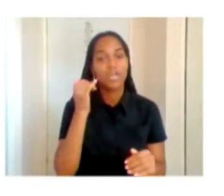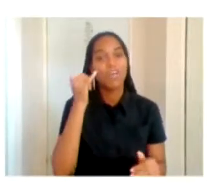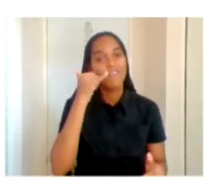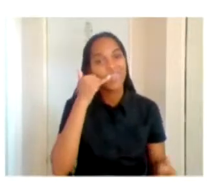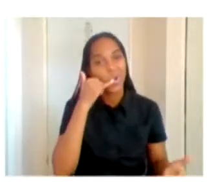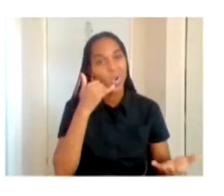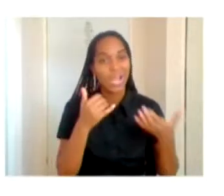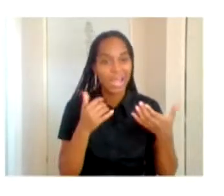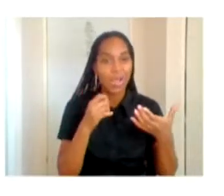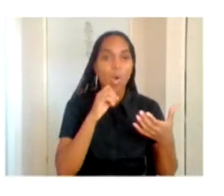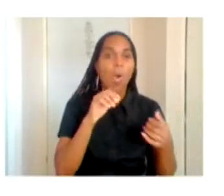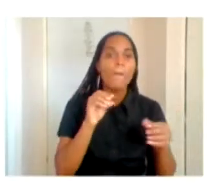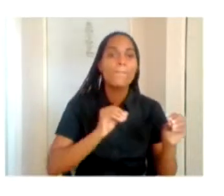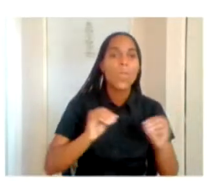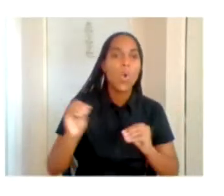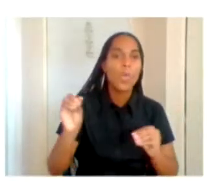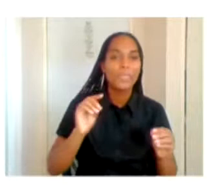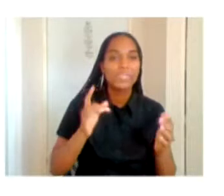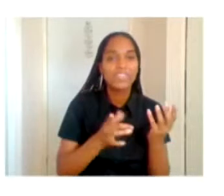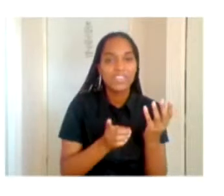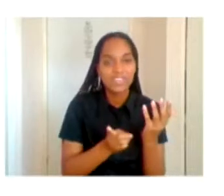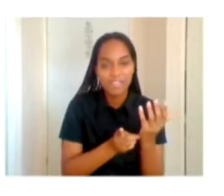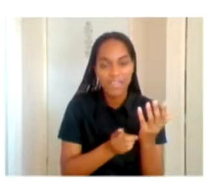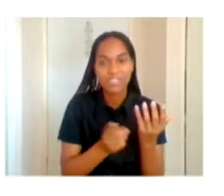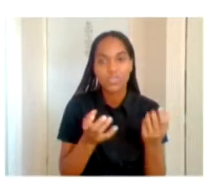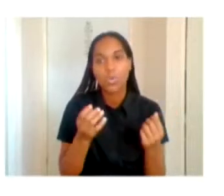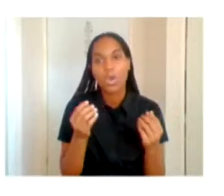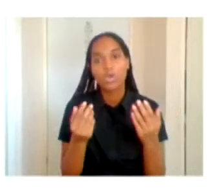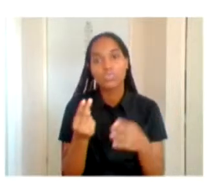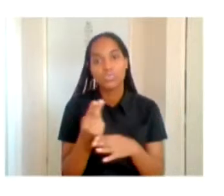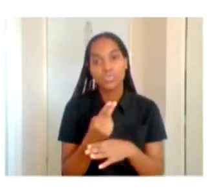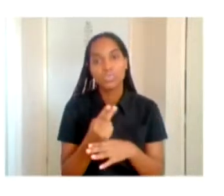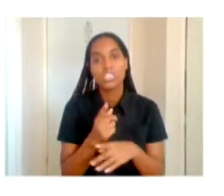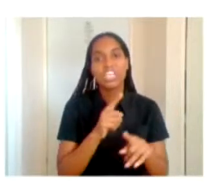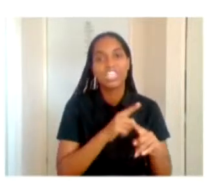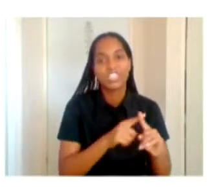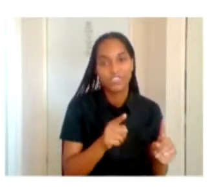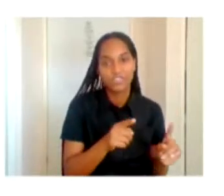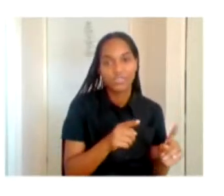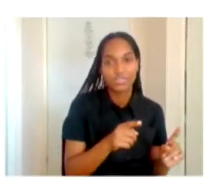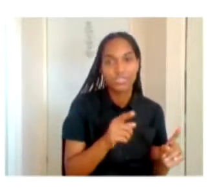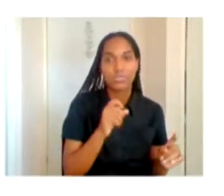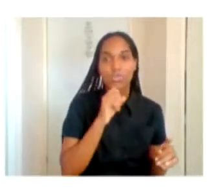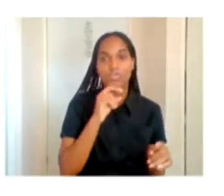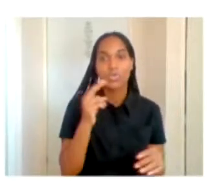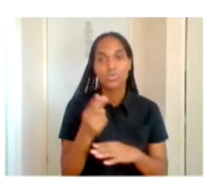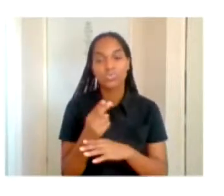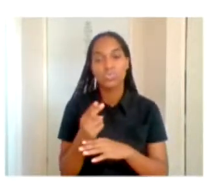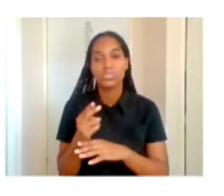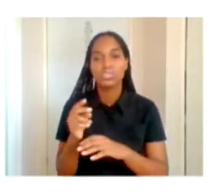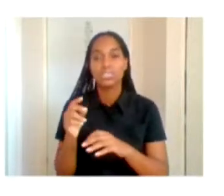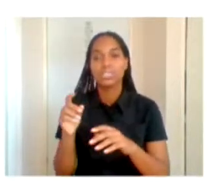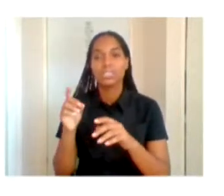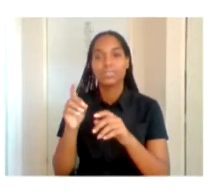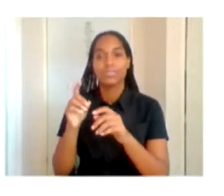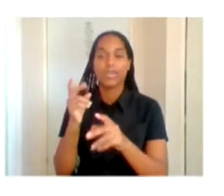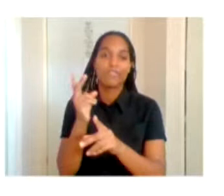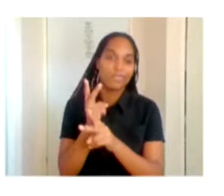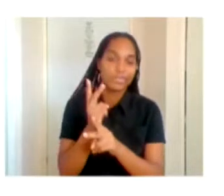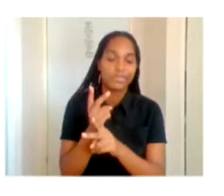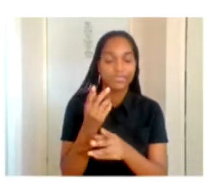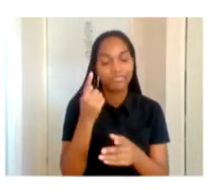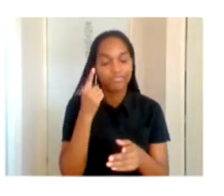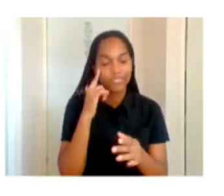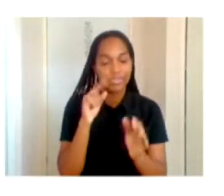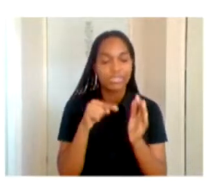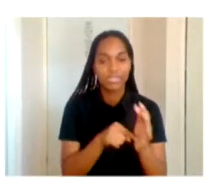mobile device, you would want to use a different mod cod than if you were using an on-the-wall or a stationary device, or a vehicle for that matter. So you would dial